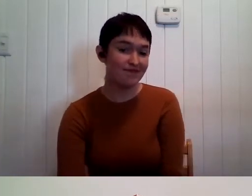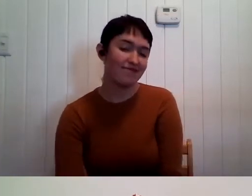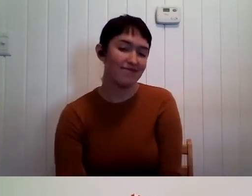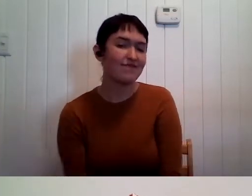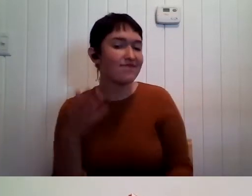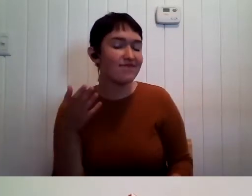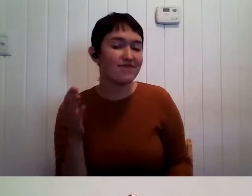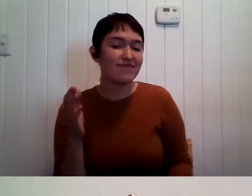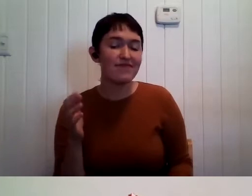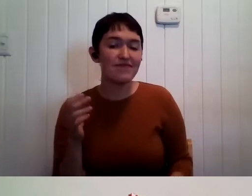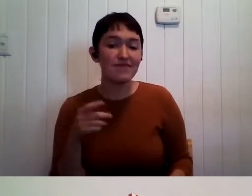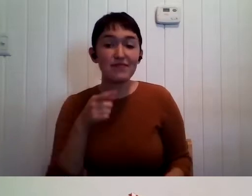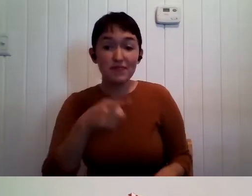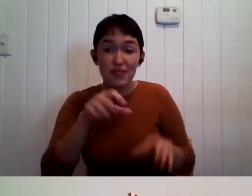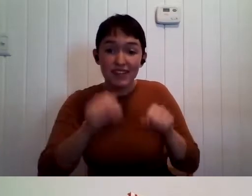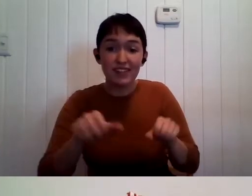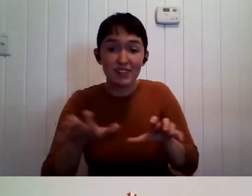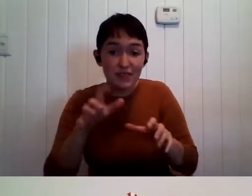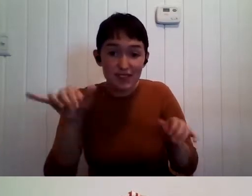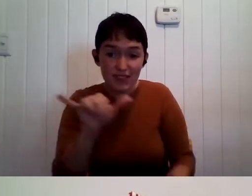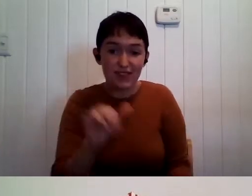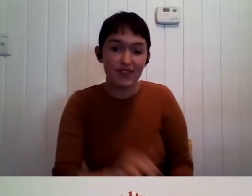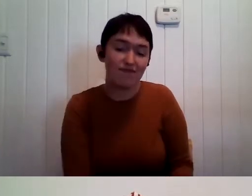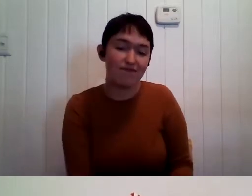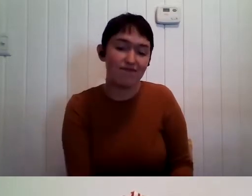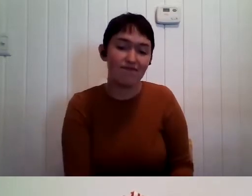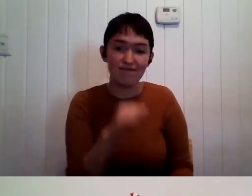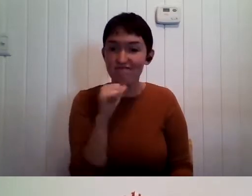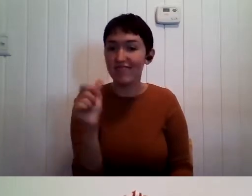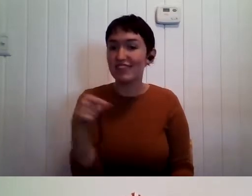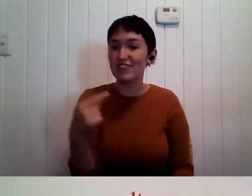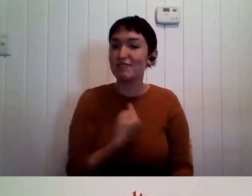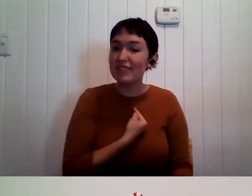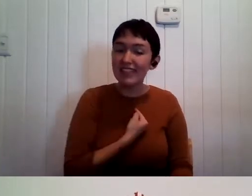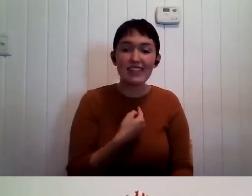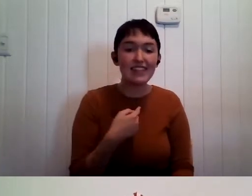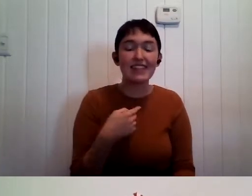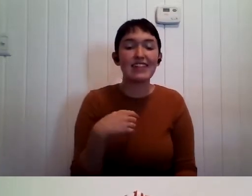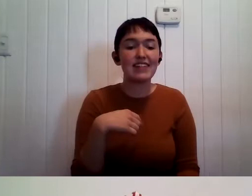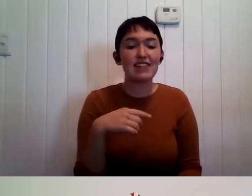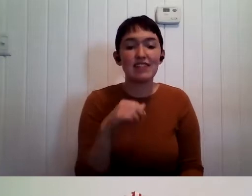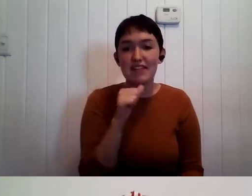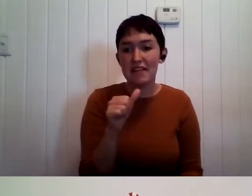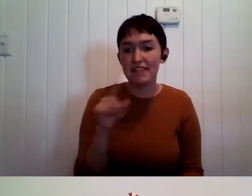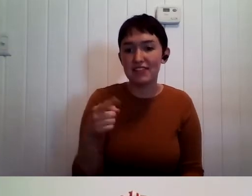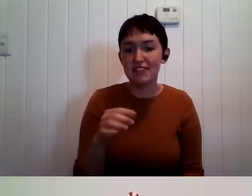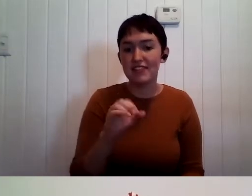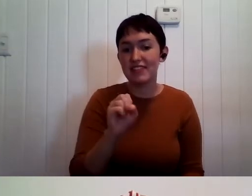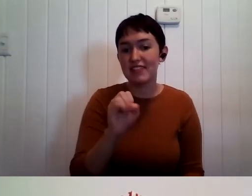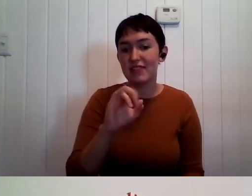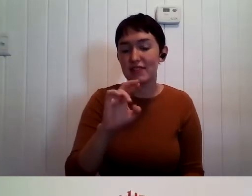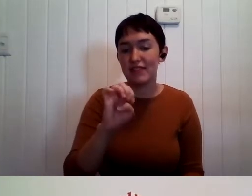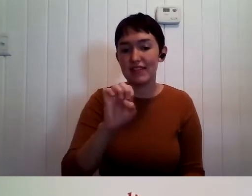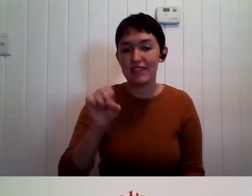probably that you can do it too. You know, like it's not just me, not just Risha, like really anybody can do science,